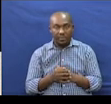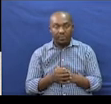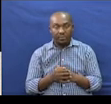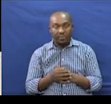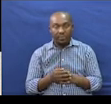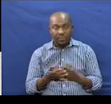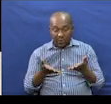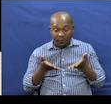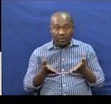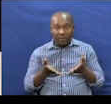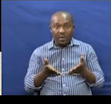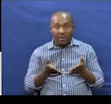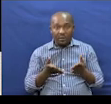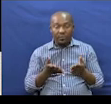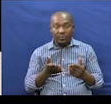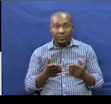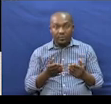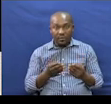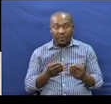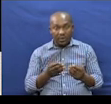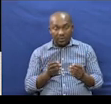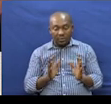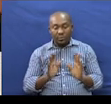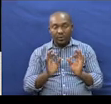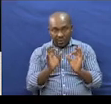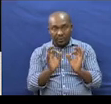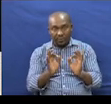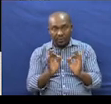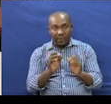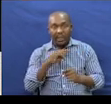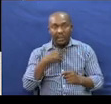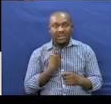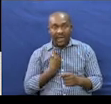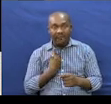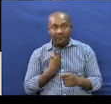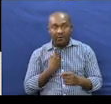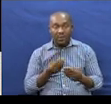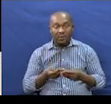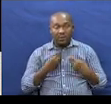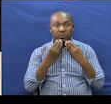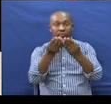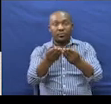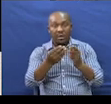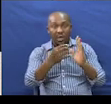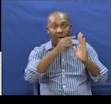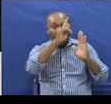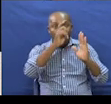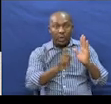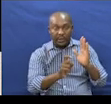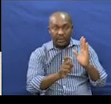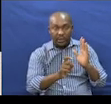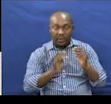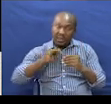and let's put some questions here, so as next time when we meet again, we